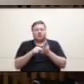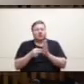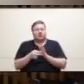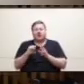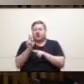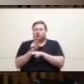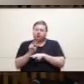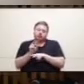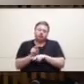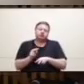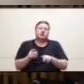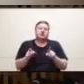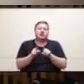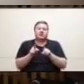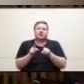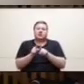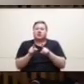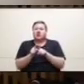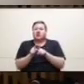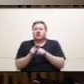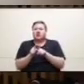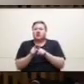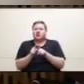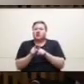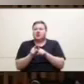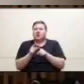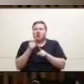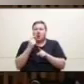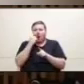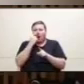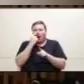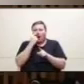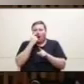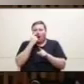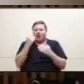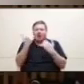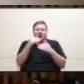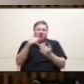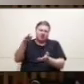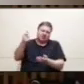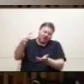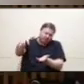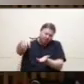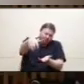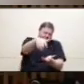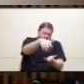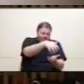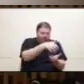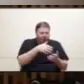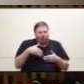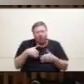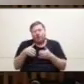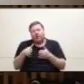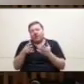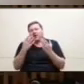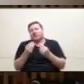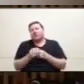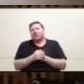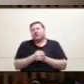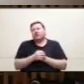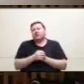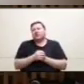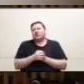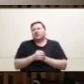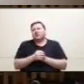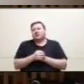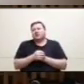in addition to that, looking into the limited number of streams of revenue that the municipality has, we have now of late